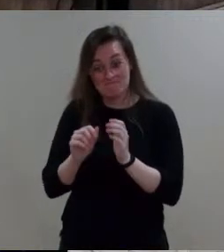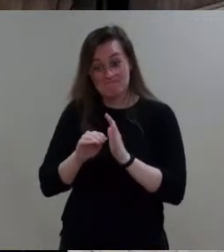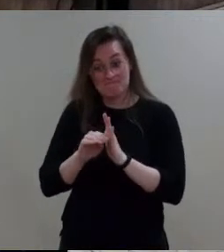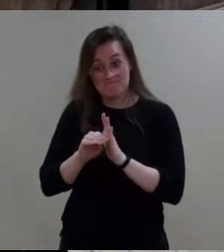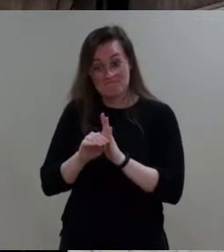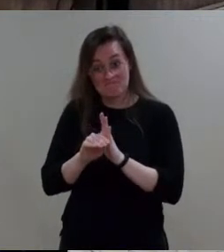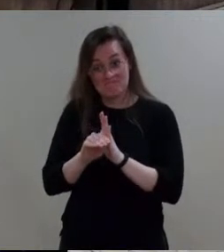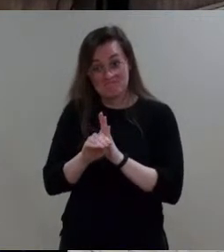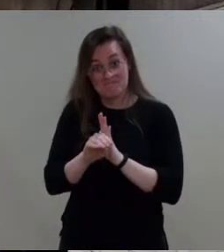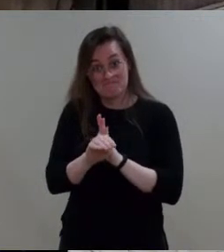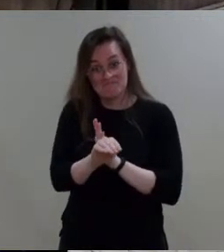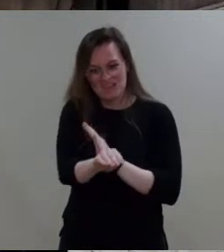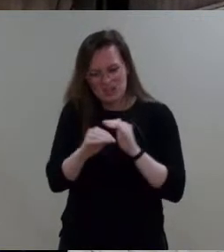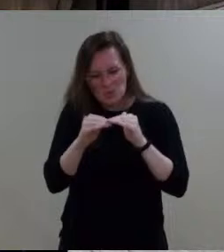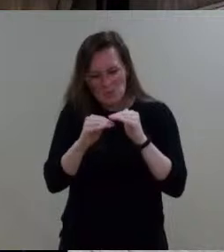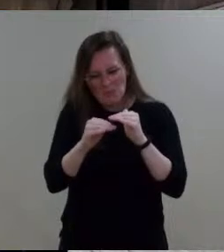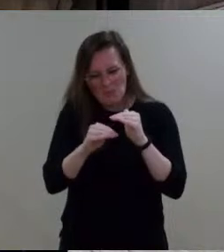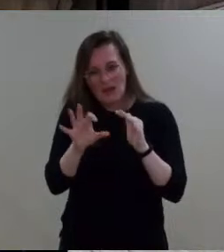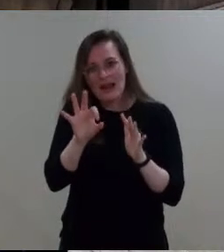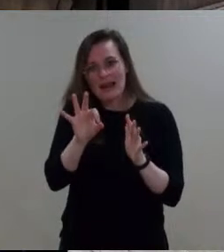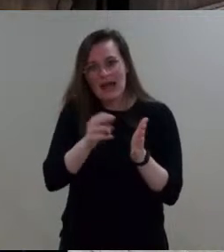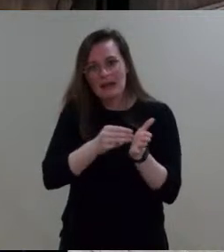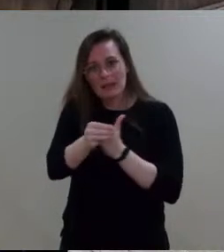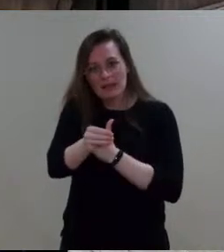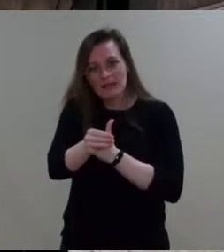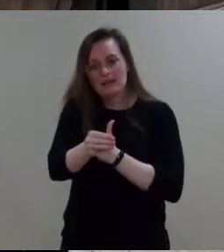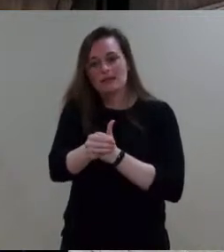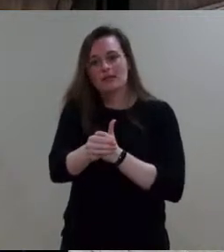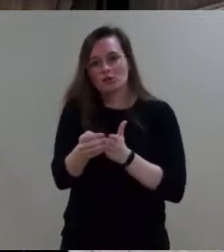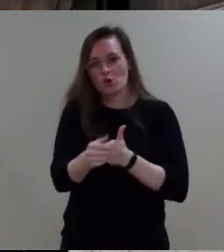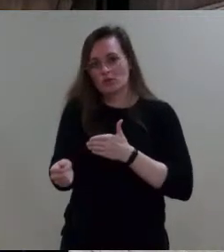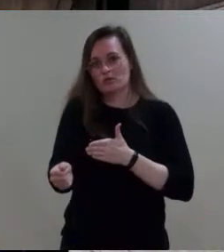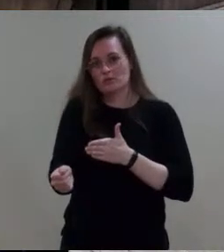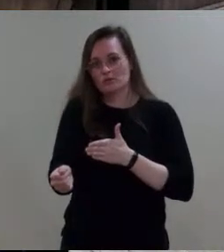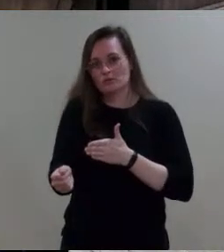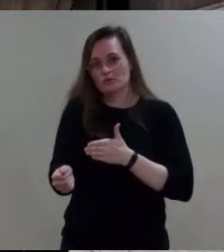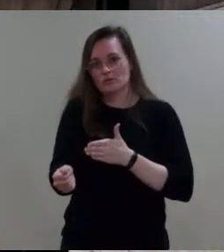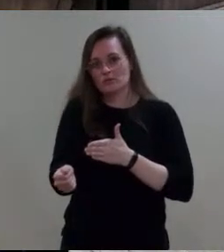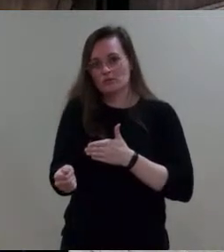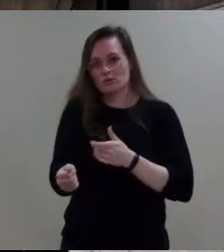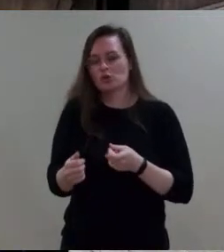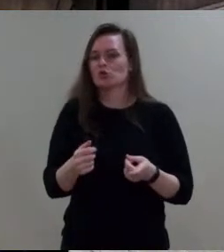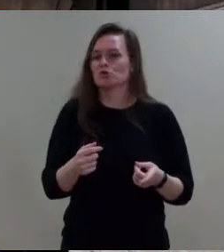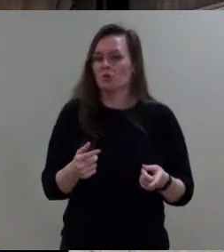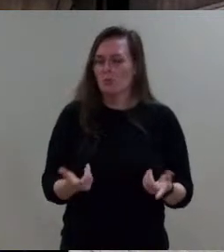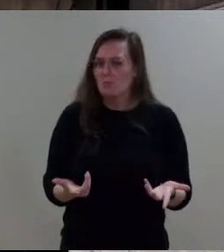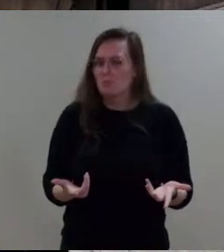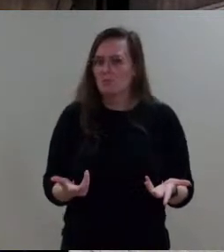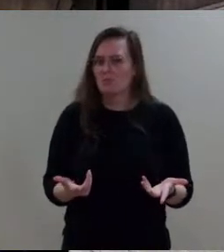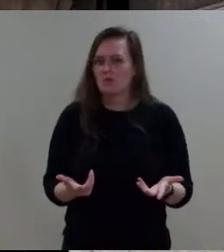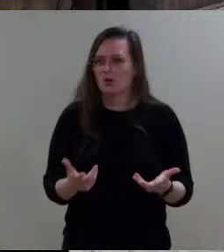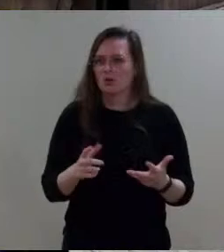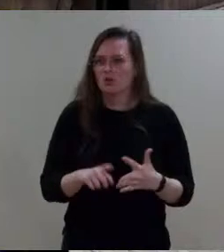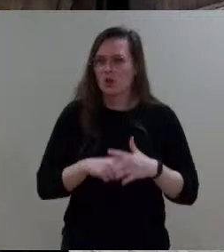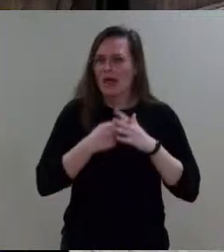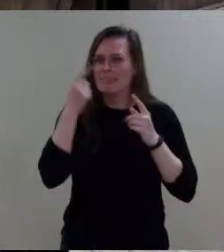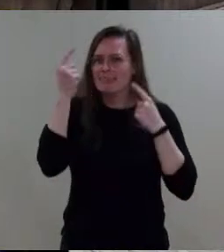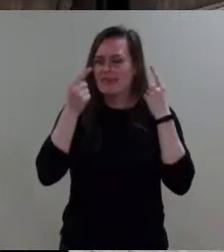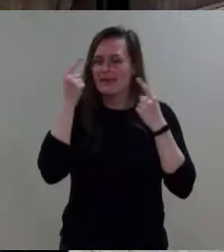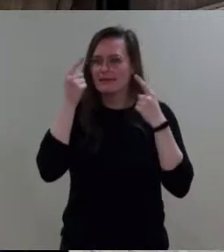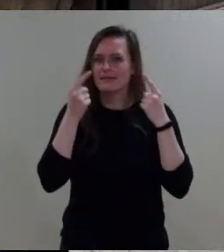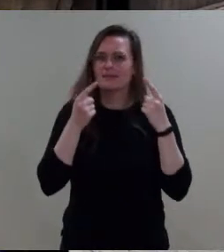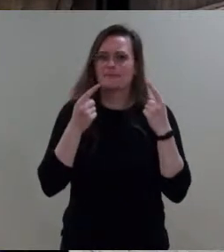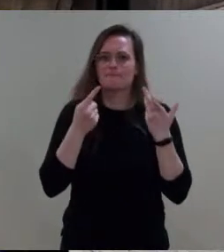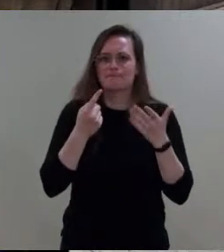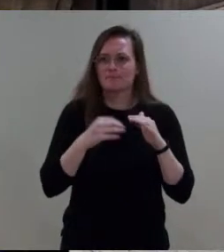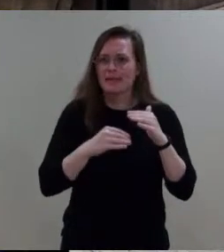9 million. So even though this has gone up, when you start looking at things like CAP and you start looking